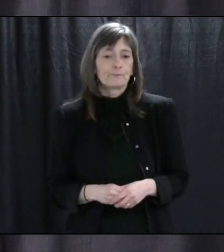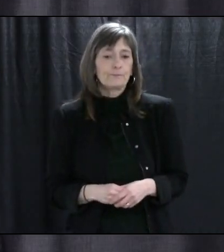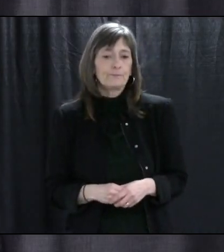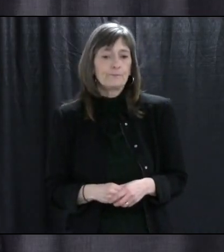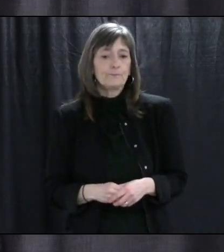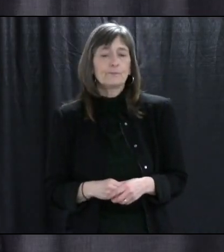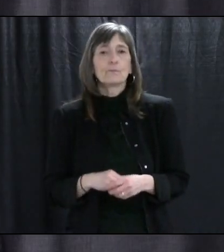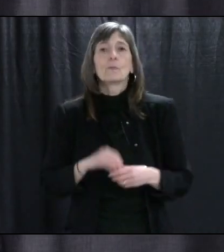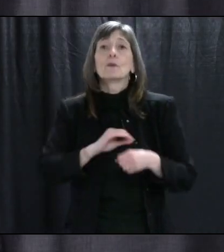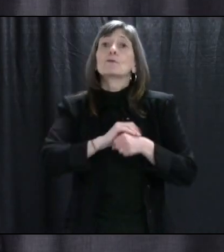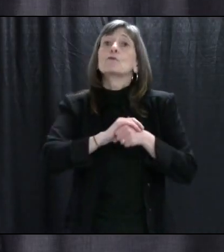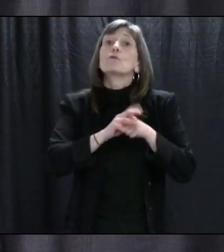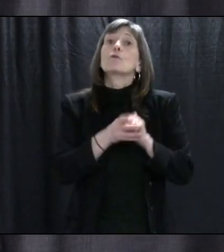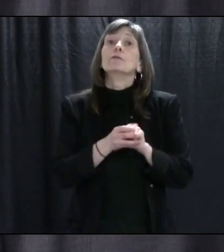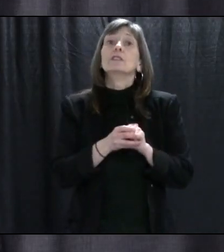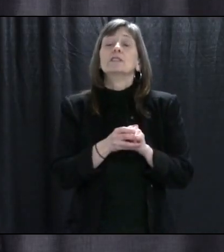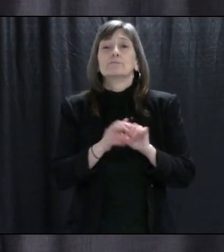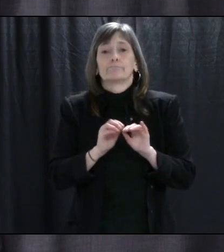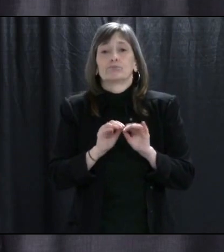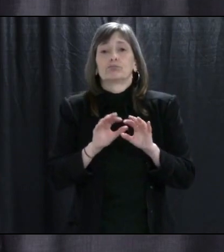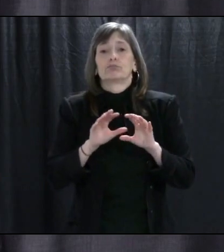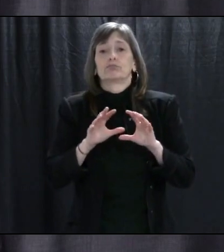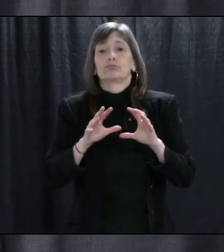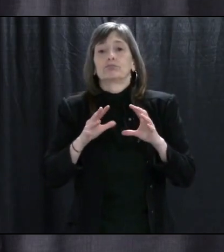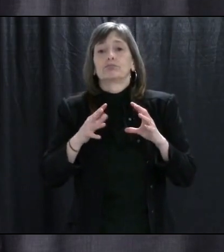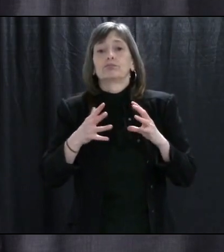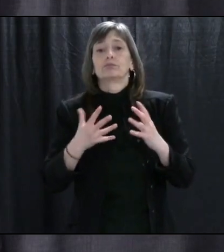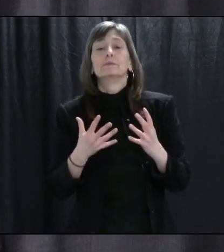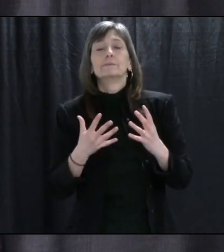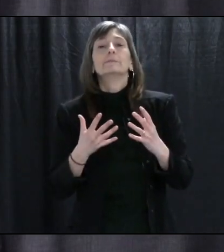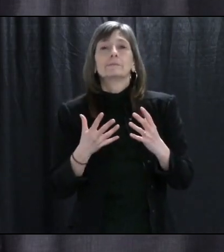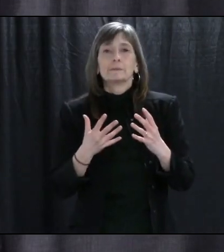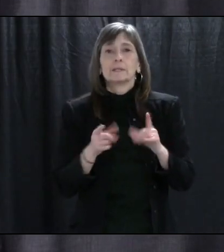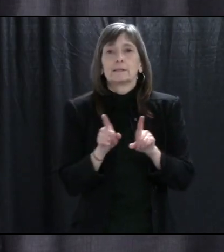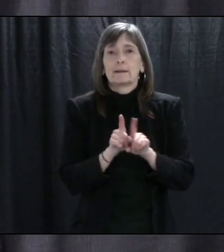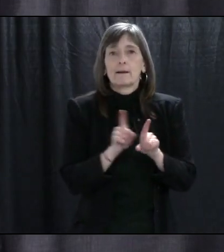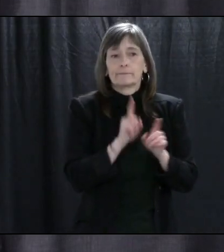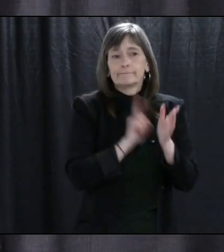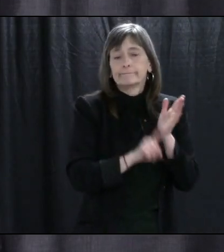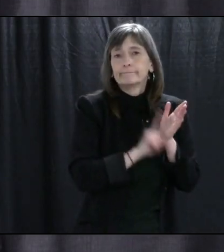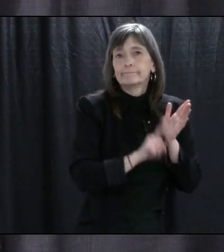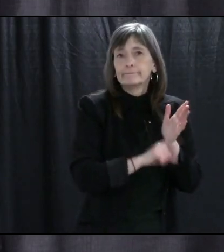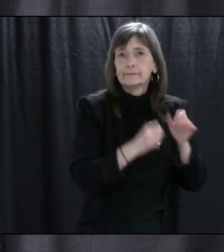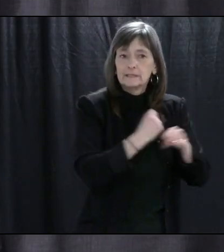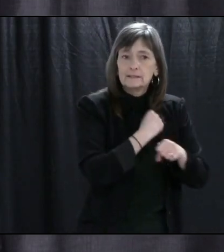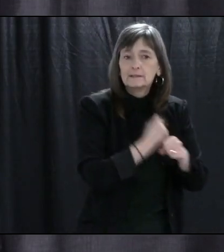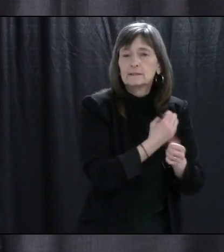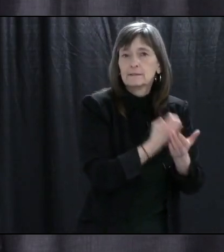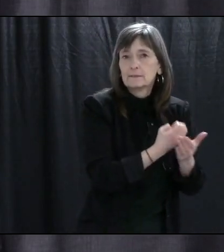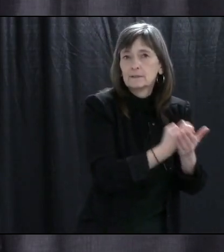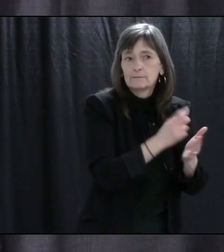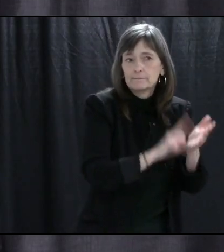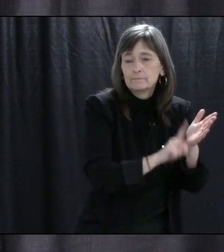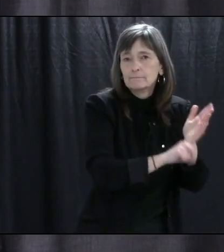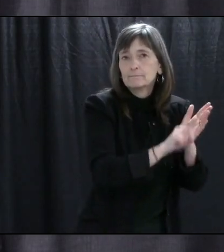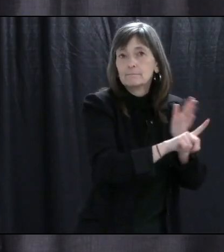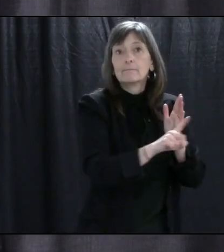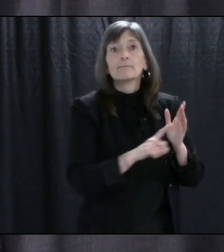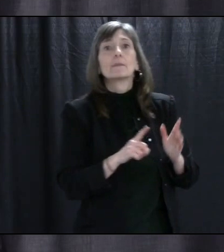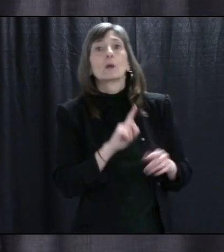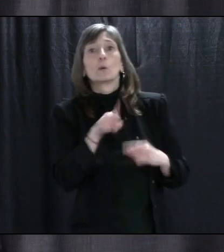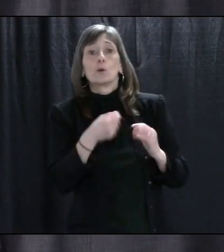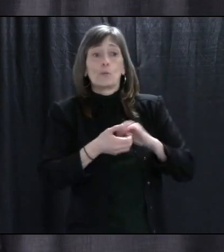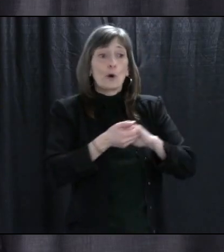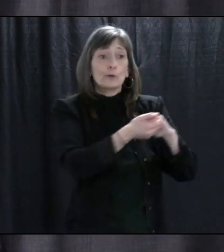As COVID-19 rapidly evolves, so does the evidence. We are continually working with our federal, provincial, and territorial partners